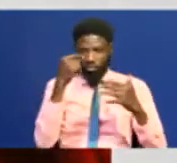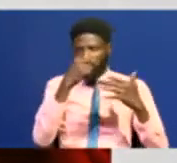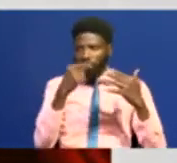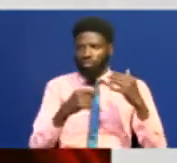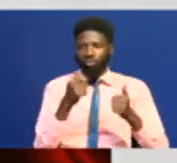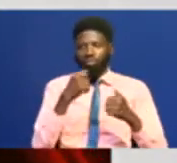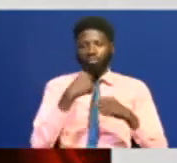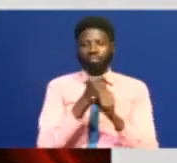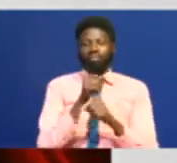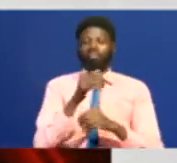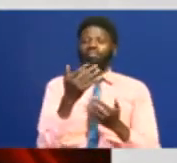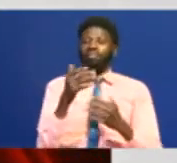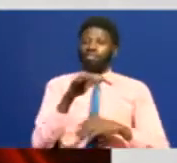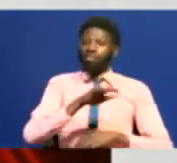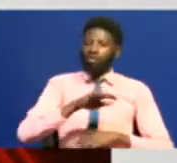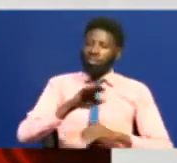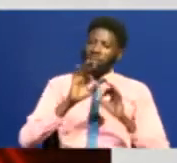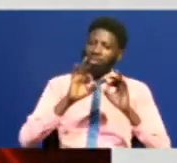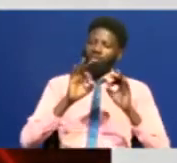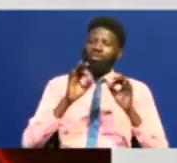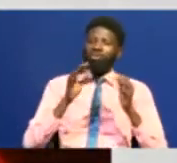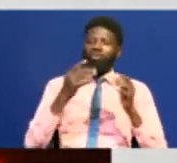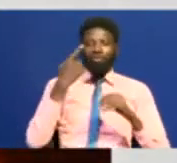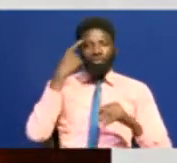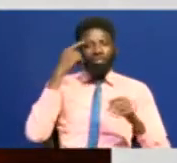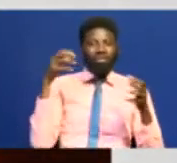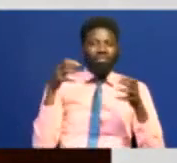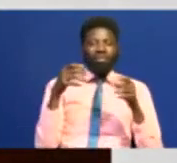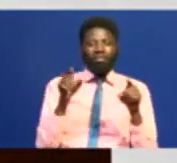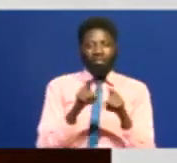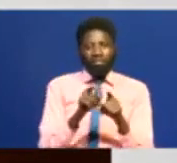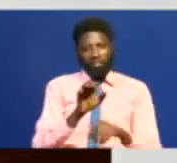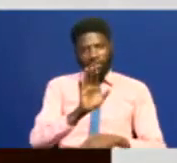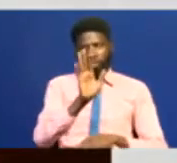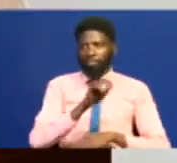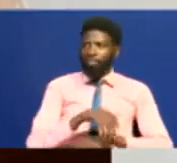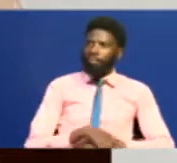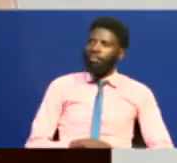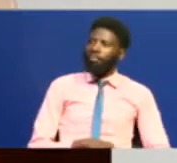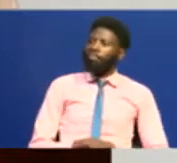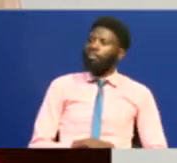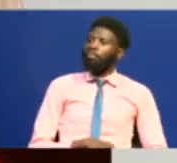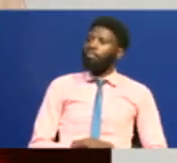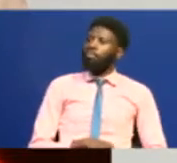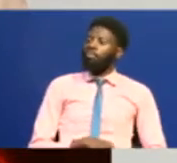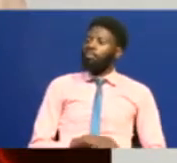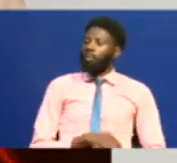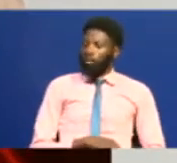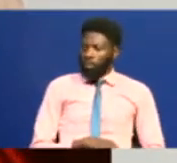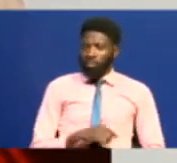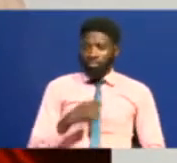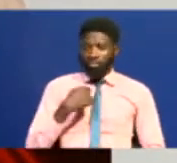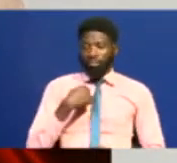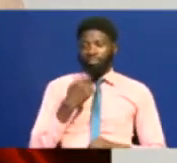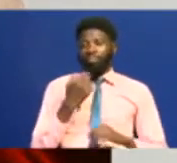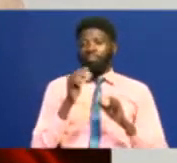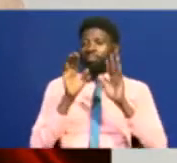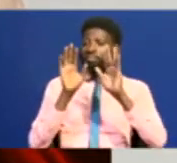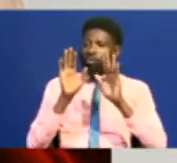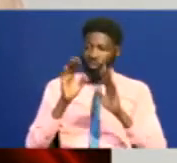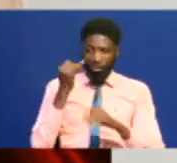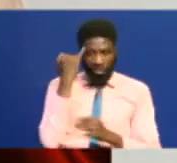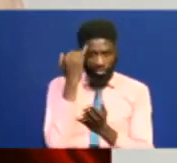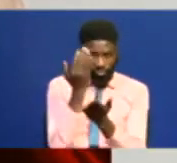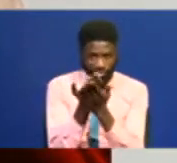the environment conducive for operators such as yourself? Okay, the key proposal that I would have is basically around